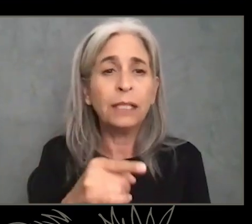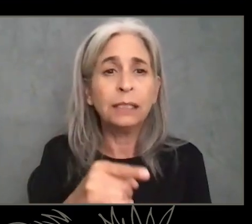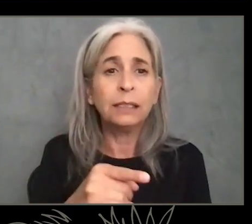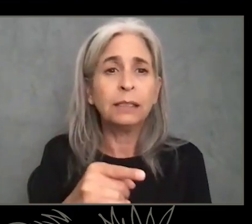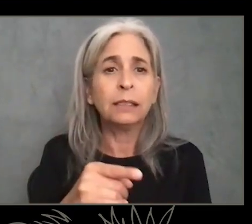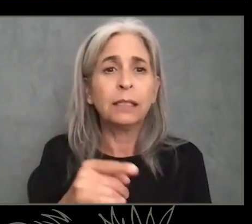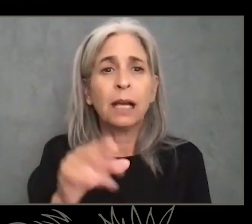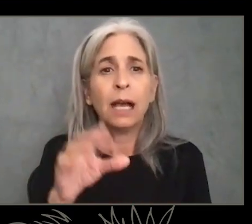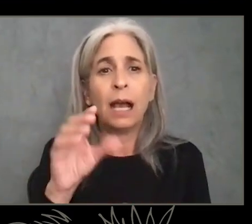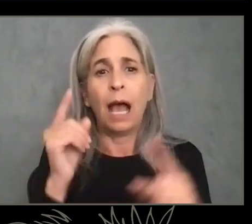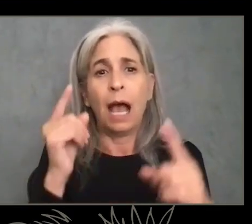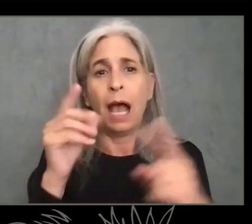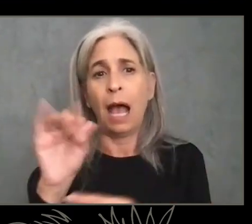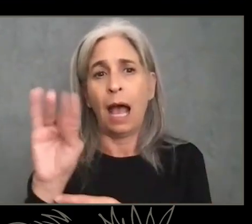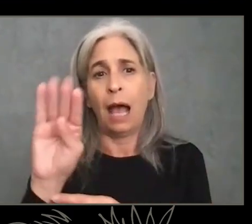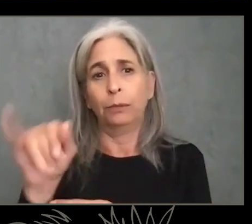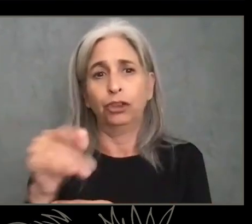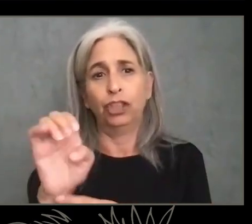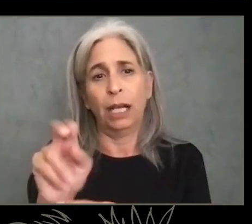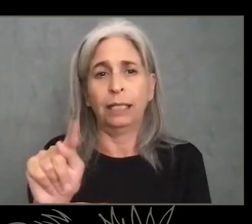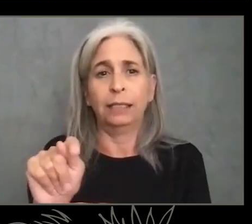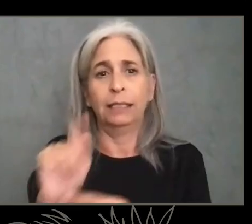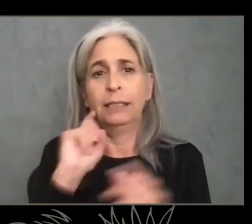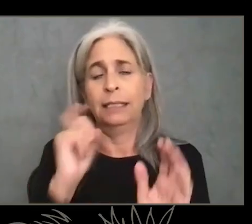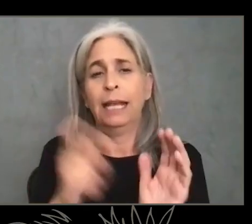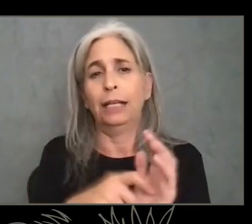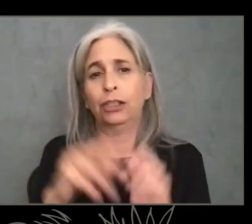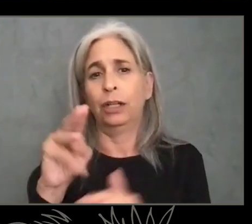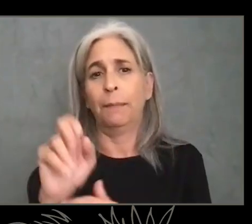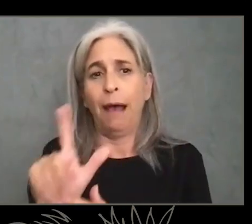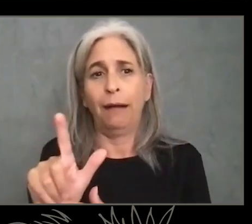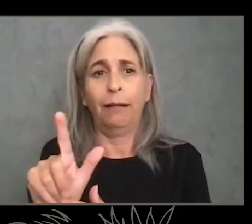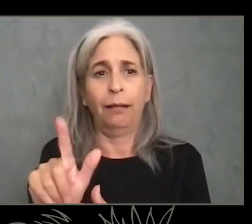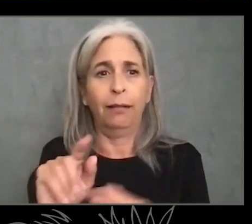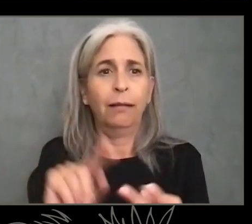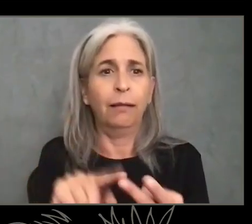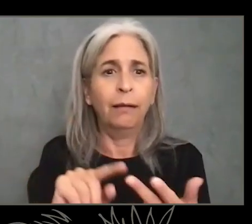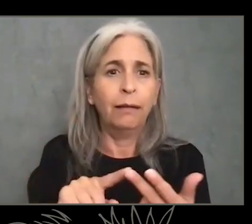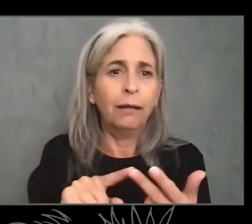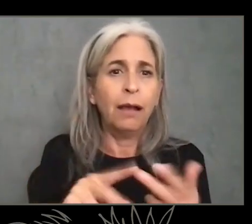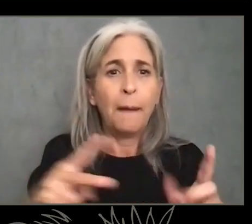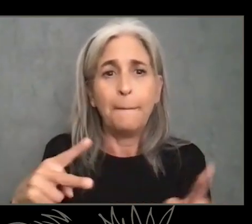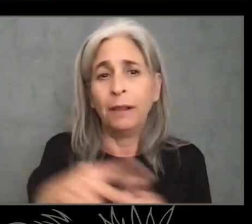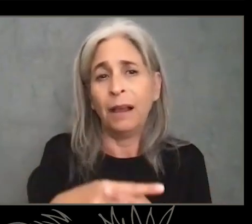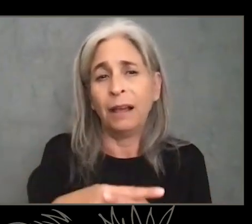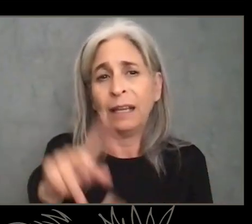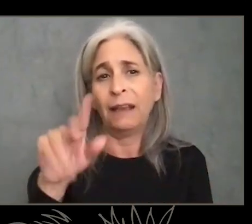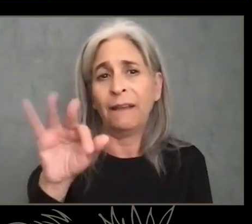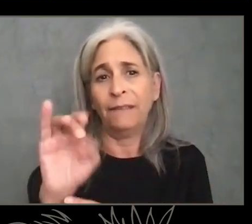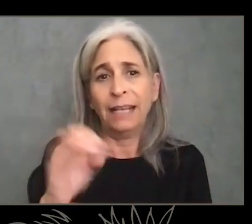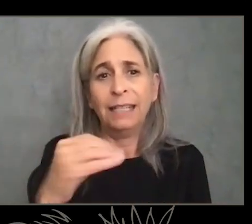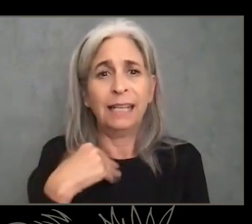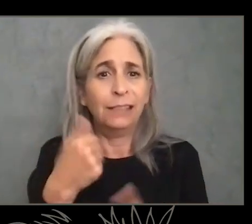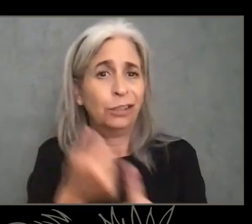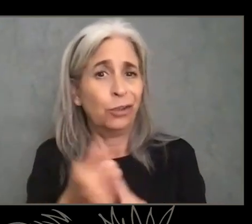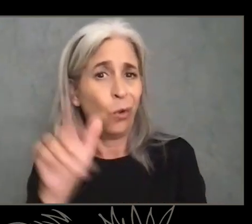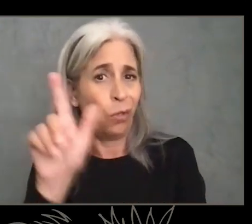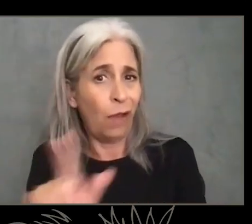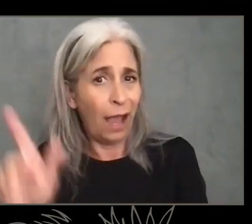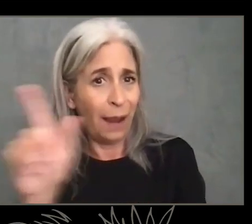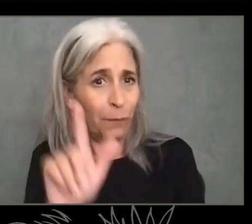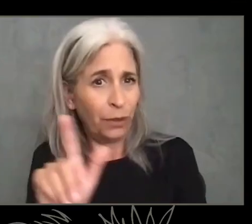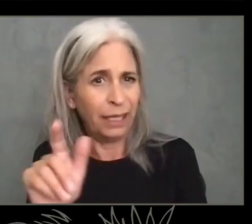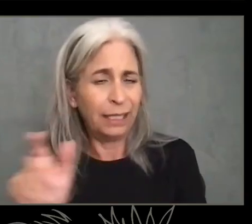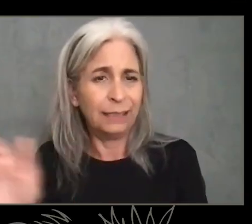object detection model. There's, of course, Hugging Face has its own library, which is Transformers.js. And it's